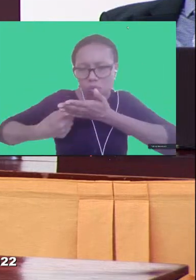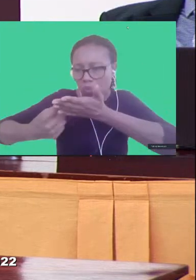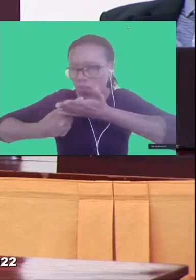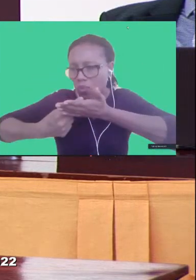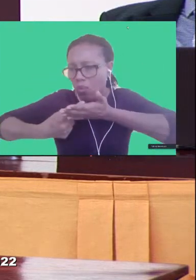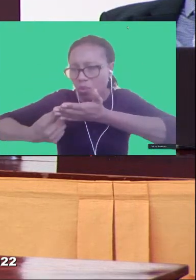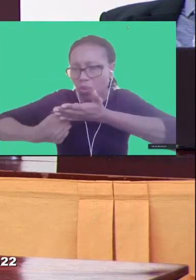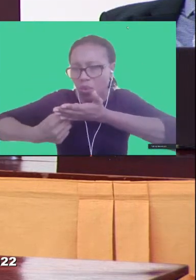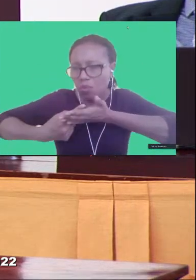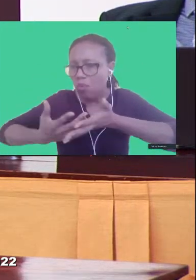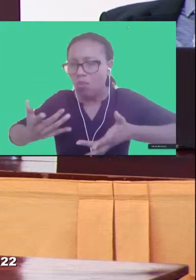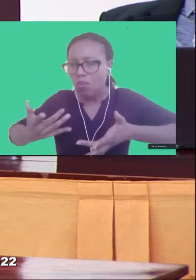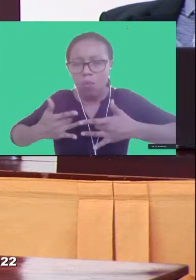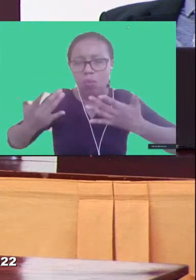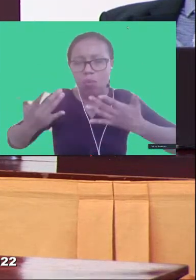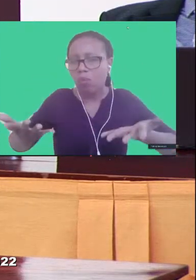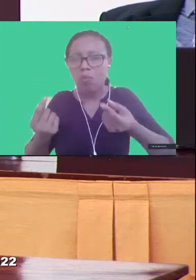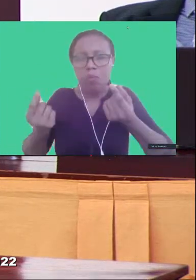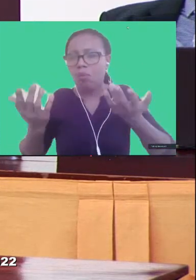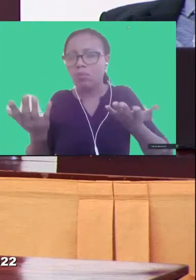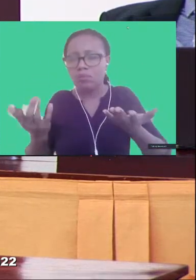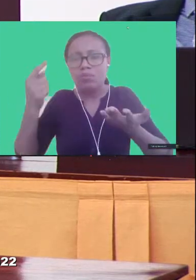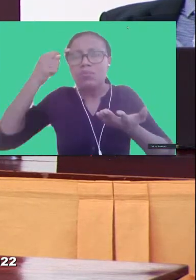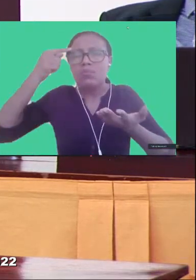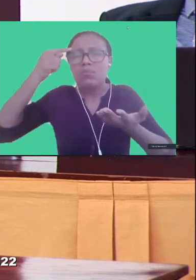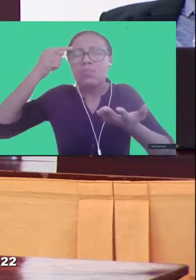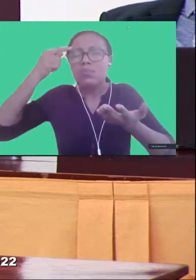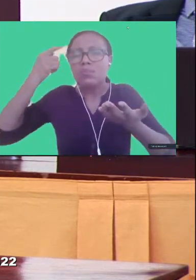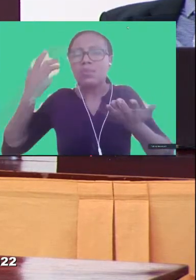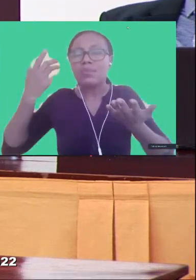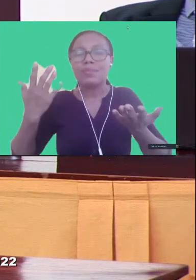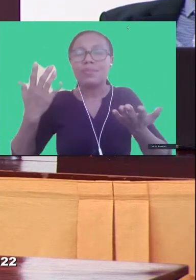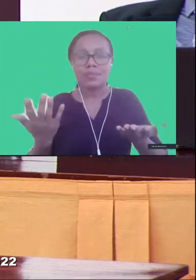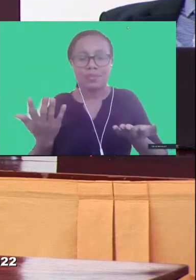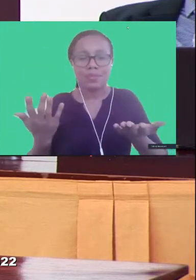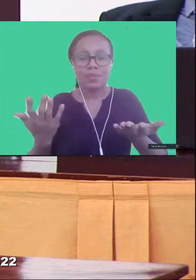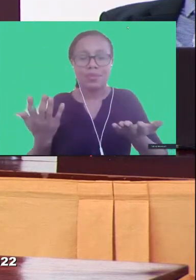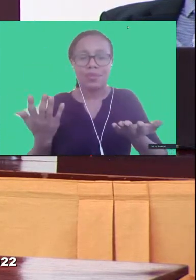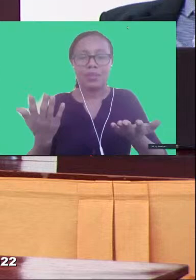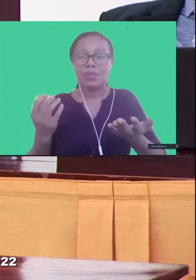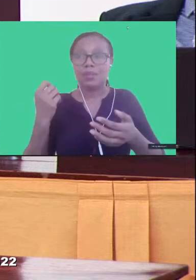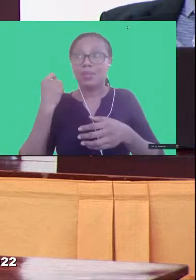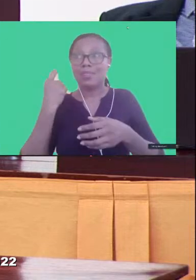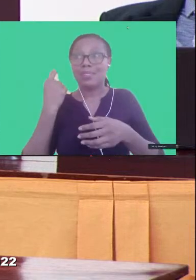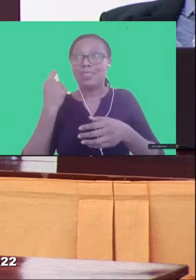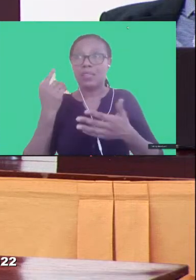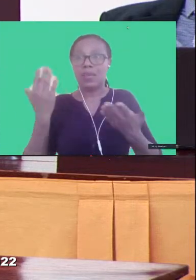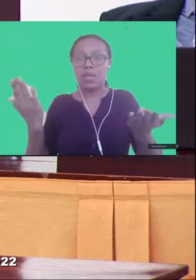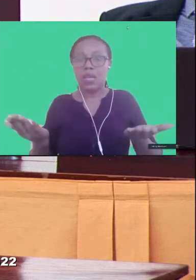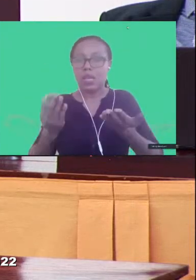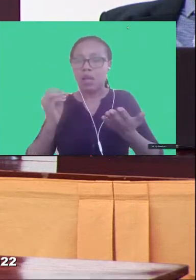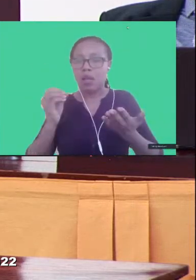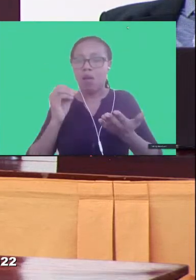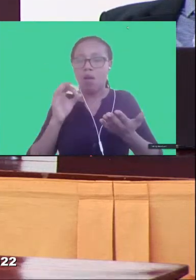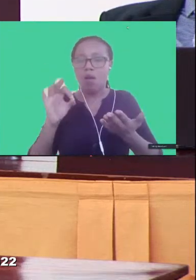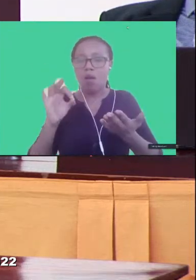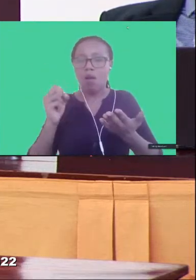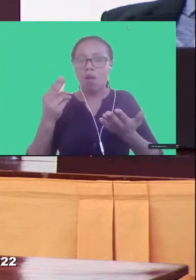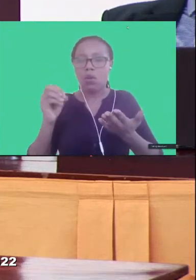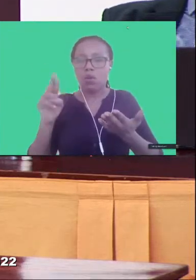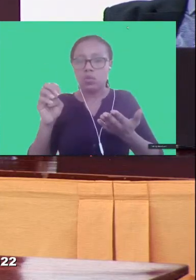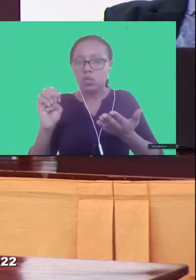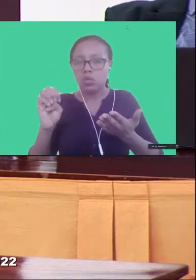exploration is not something that's very well known in Barbados. We hear about it in our neighboring countries in Guyana, Trinidad. But